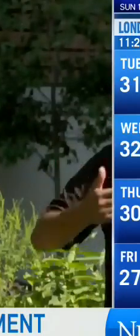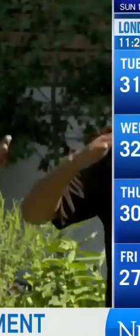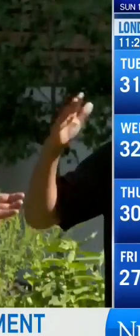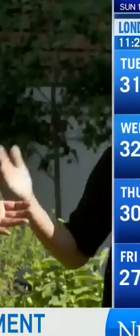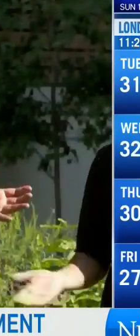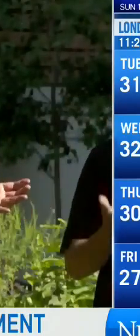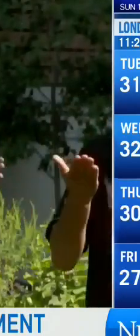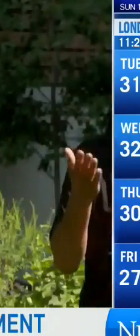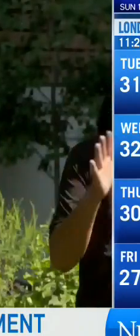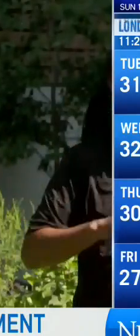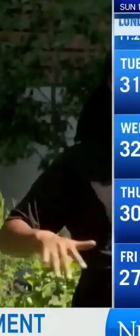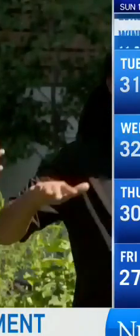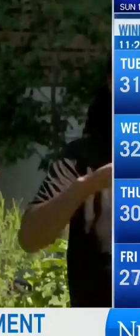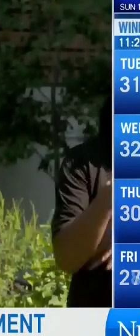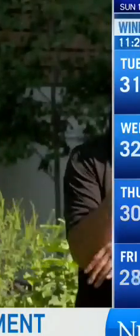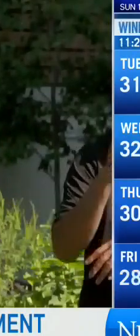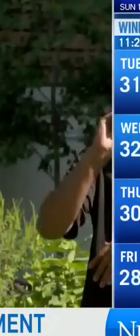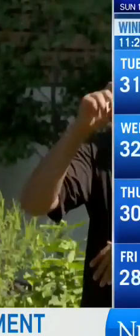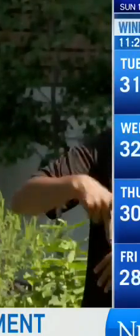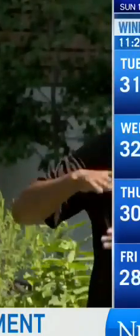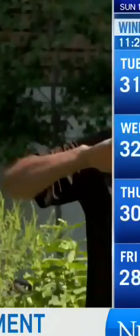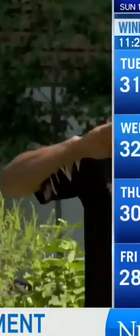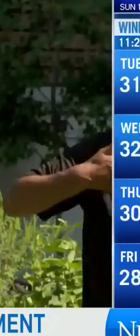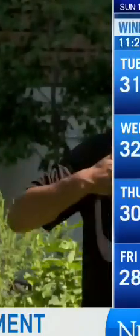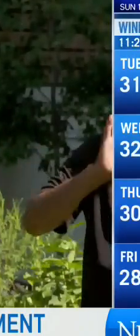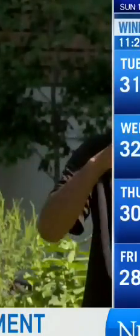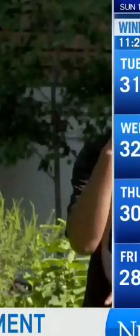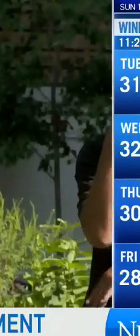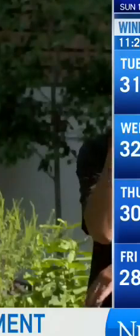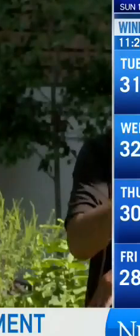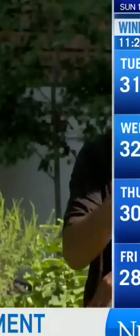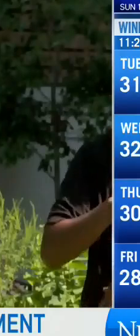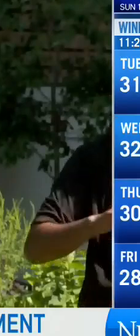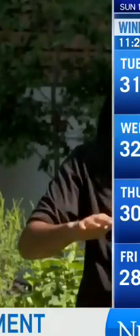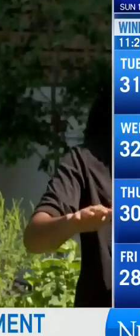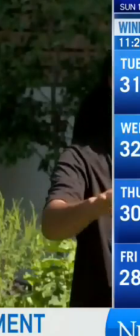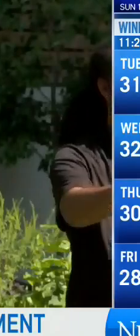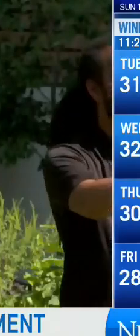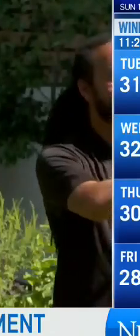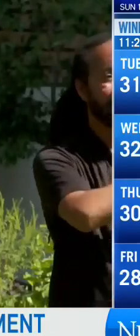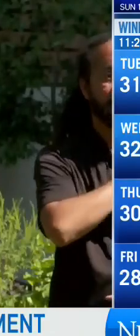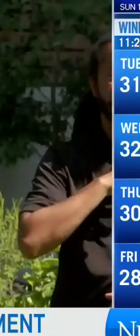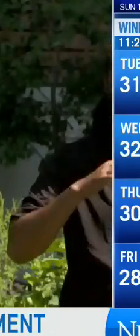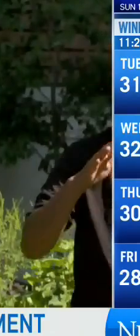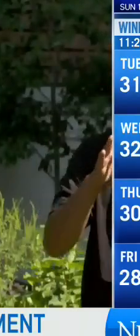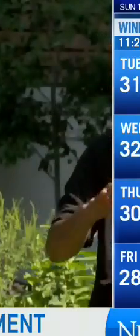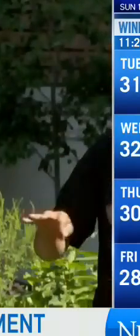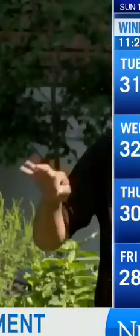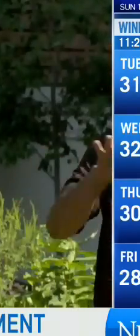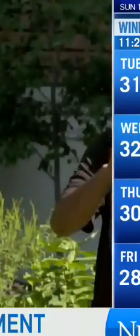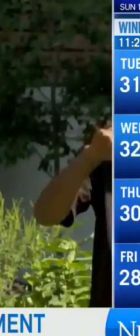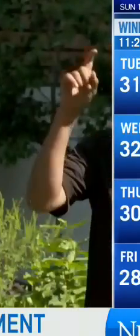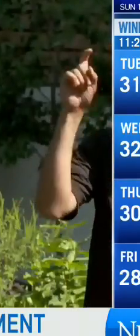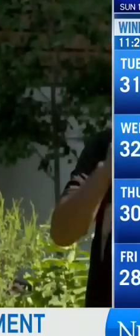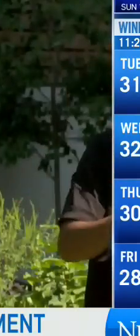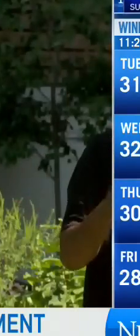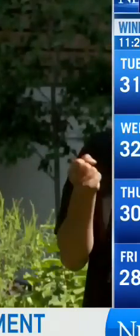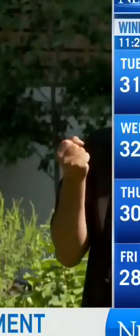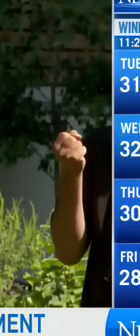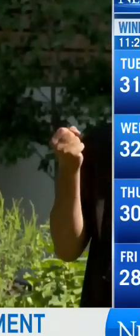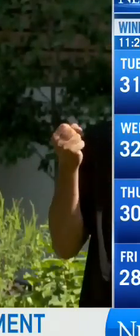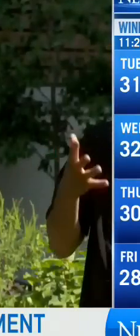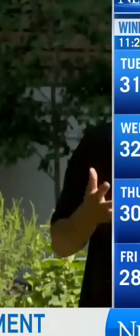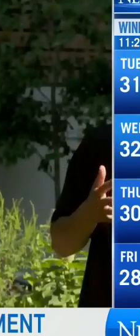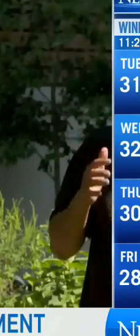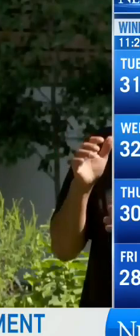in a co-op community, a beautiful co-op community, we need to recognize that it has been decades